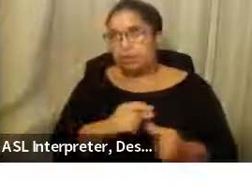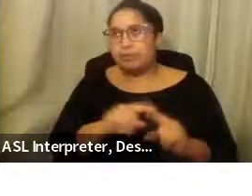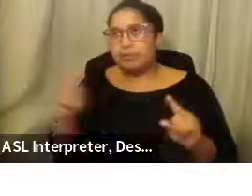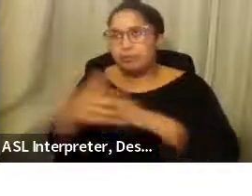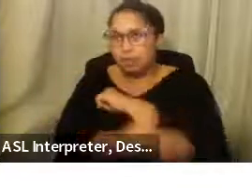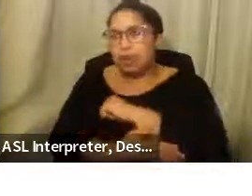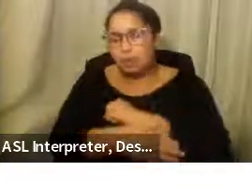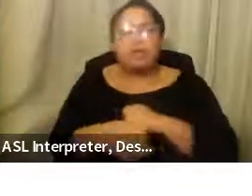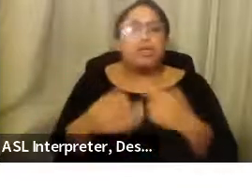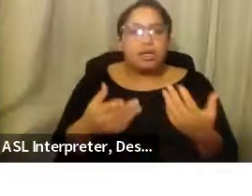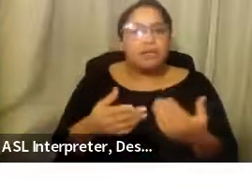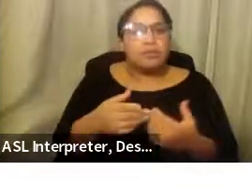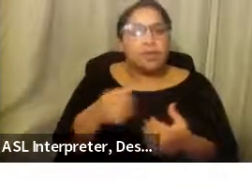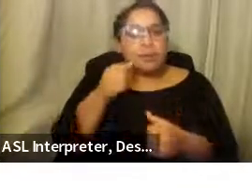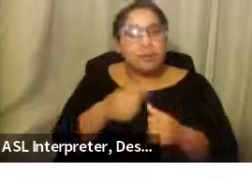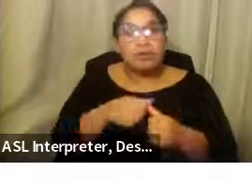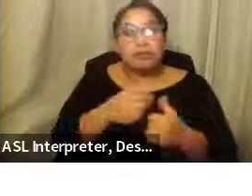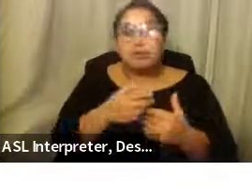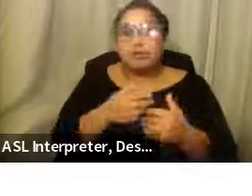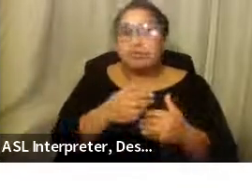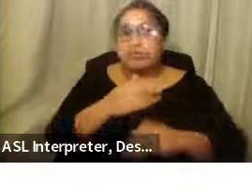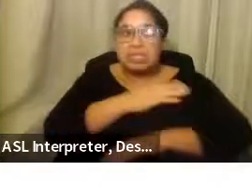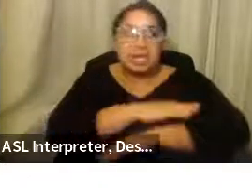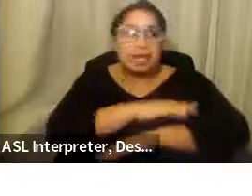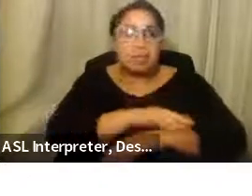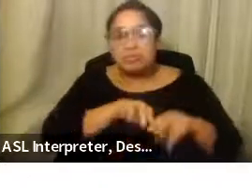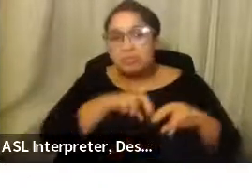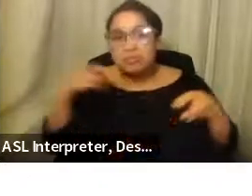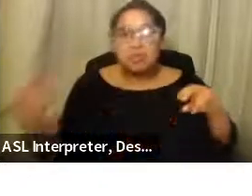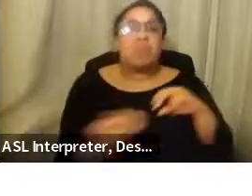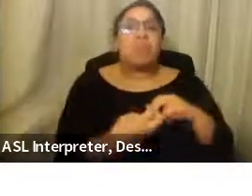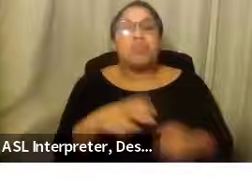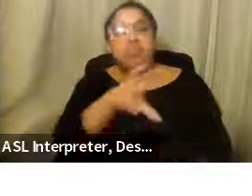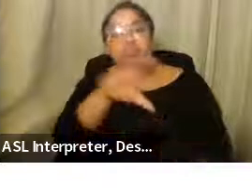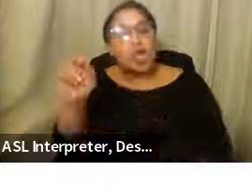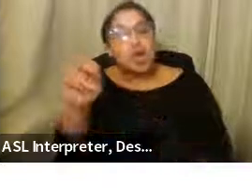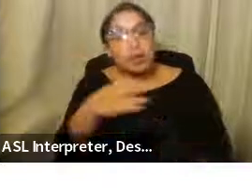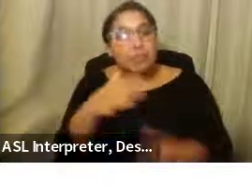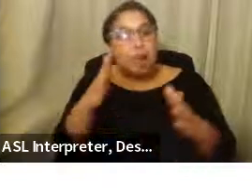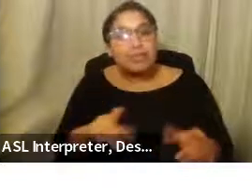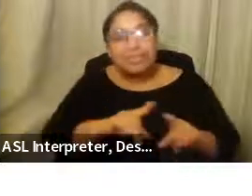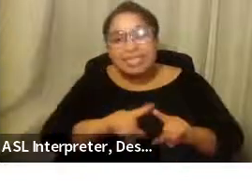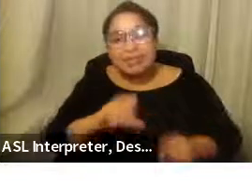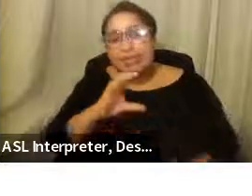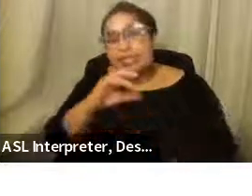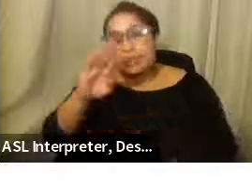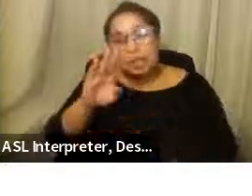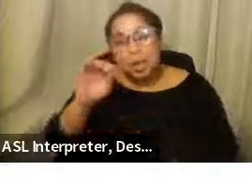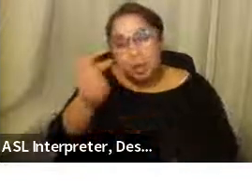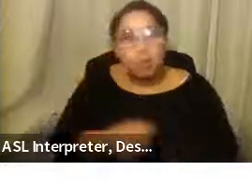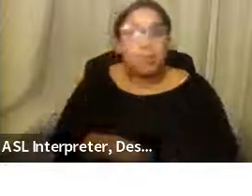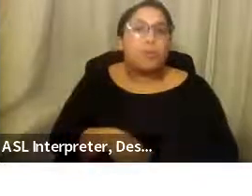county. And I would say at the table, there were 30 partners, all different CBOs, law